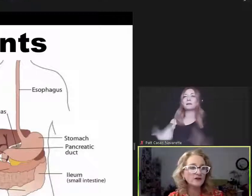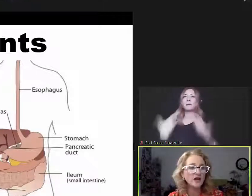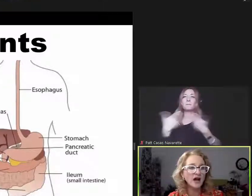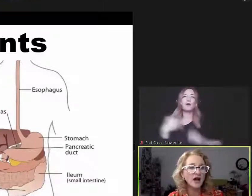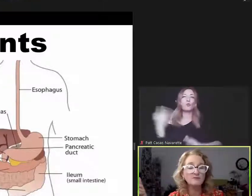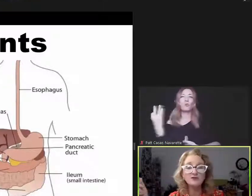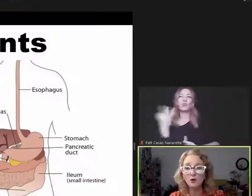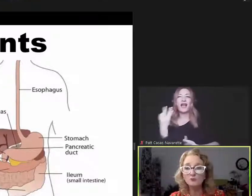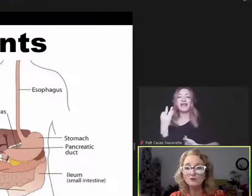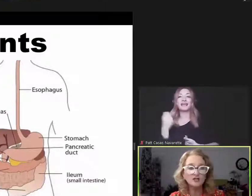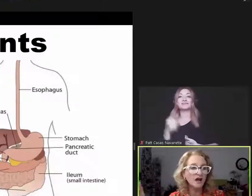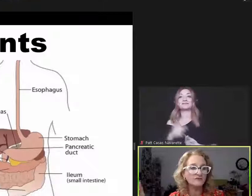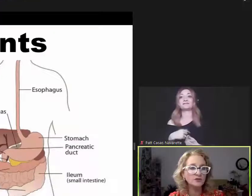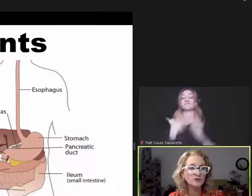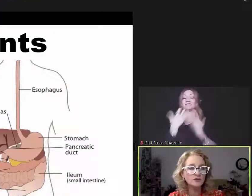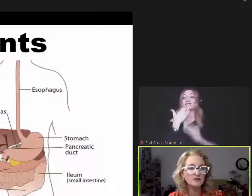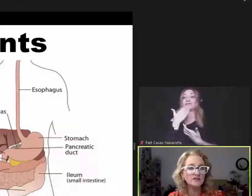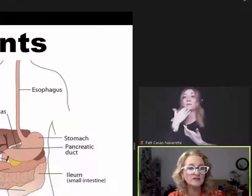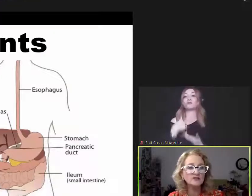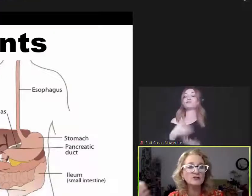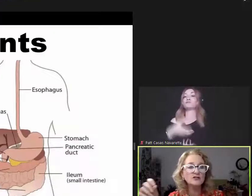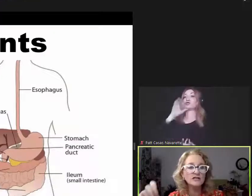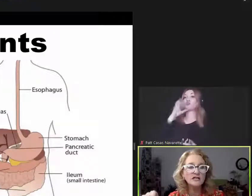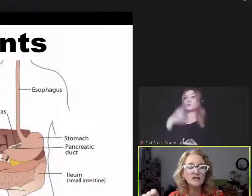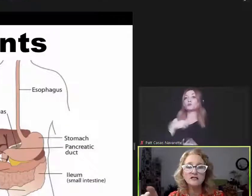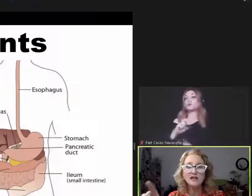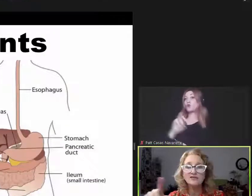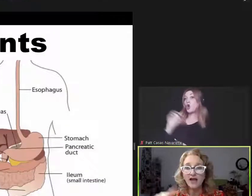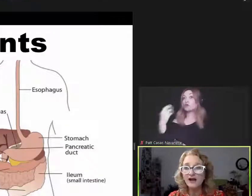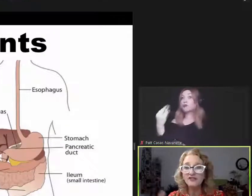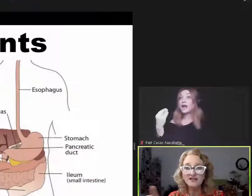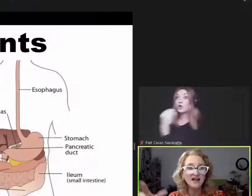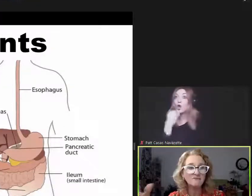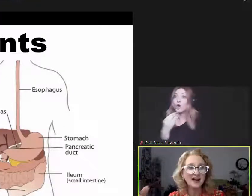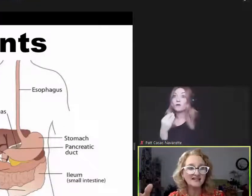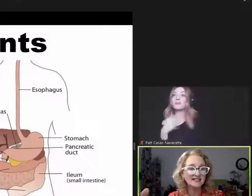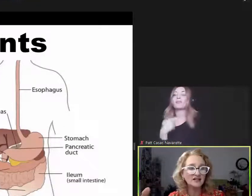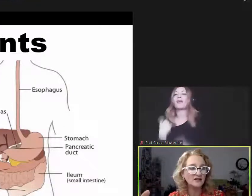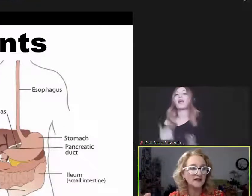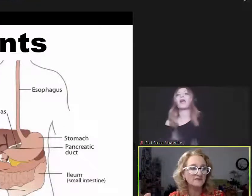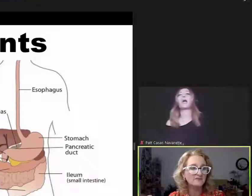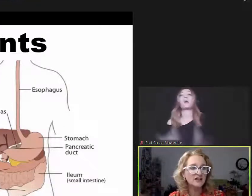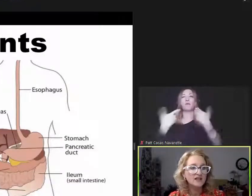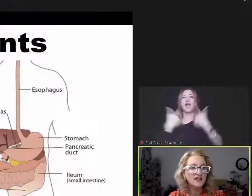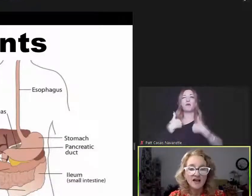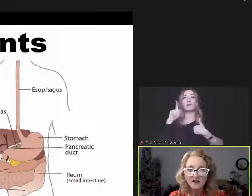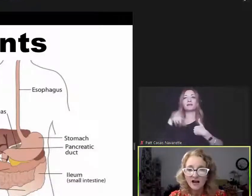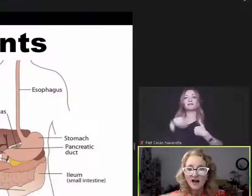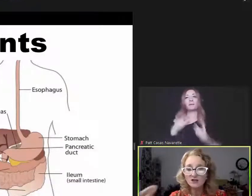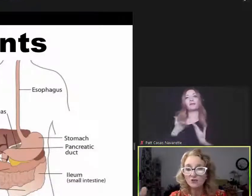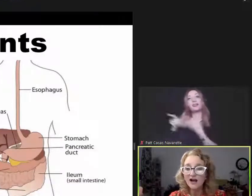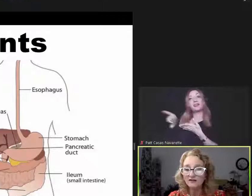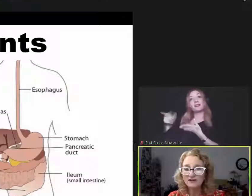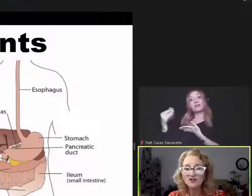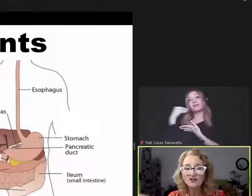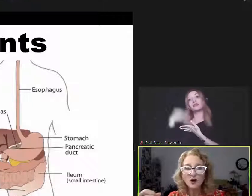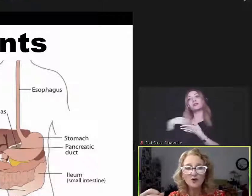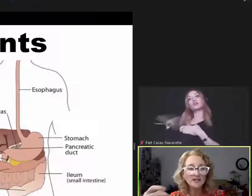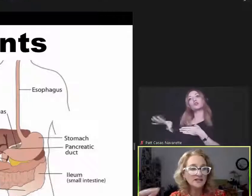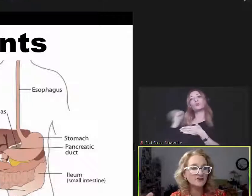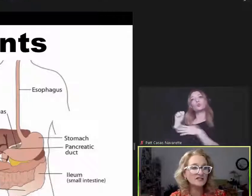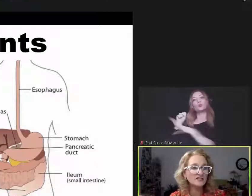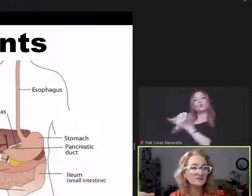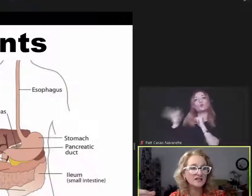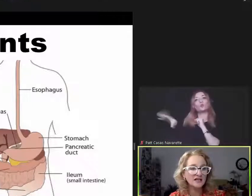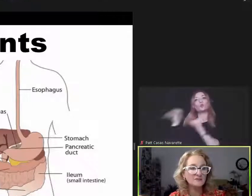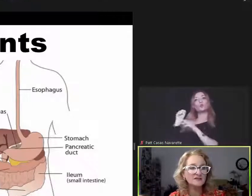better absorption of nutrients, you need the healthy gut bacteria as well. So